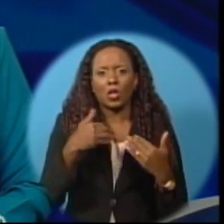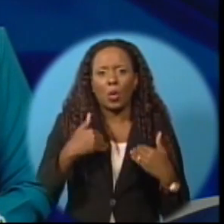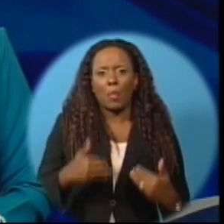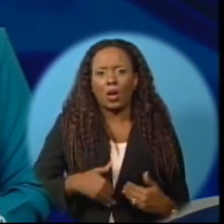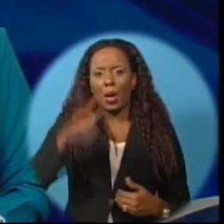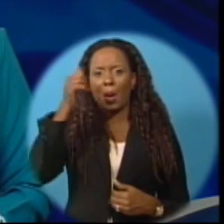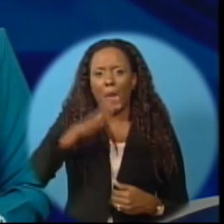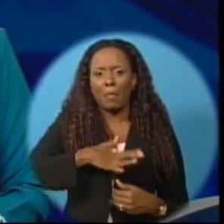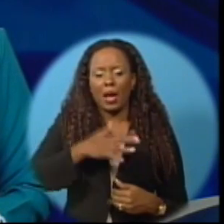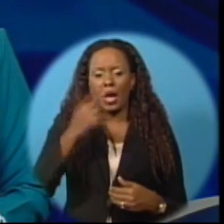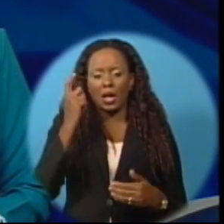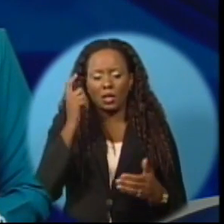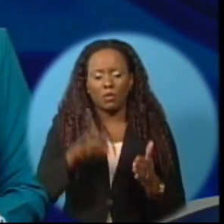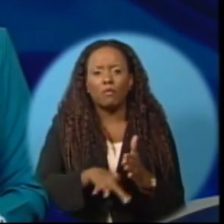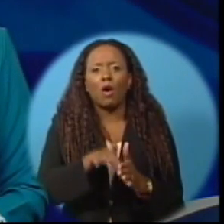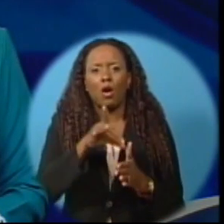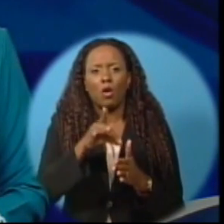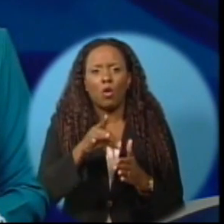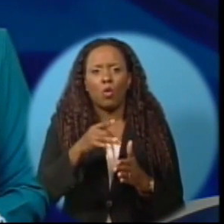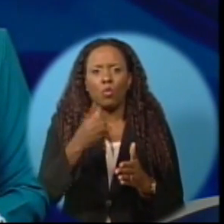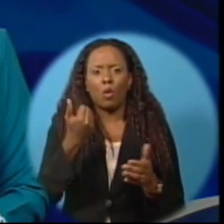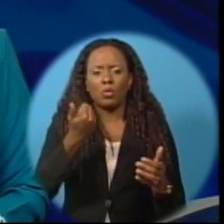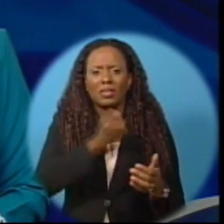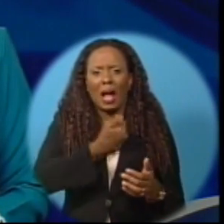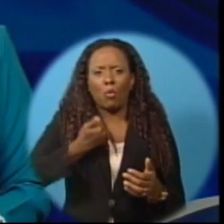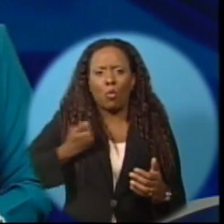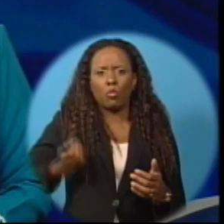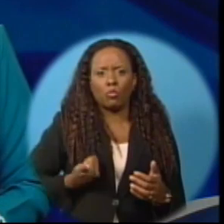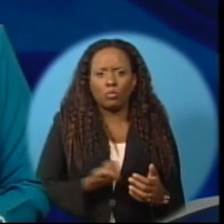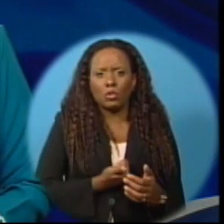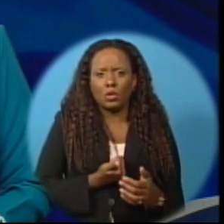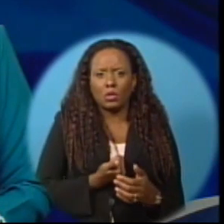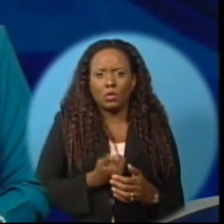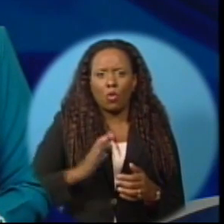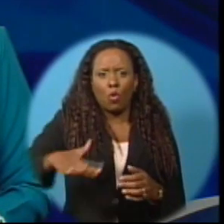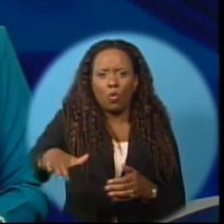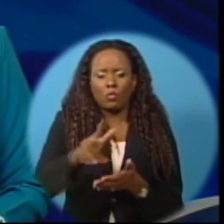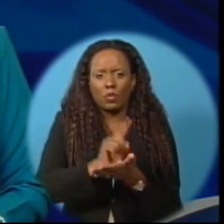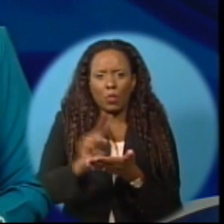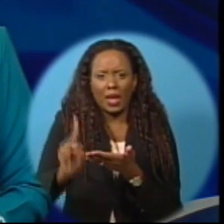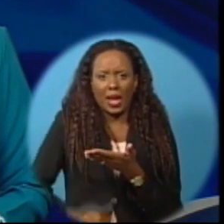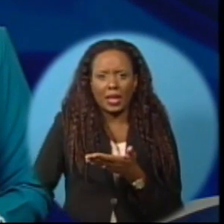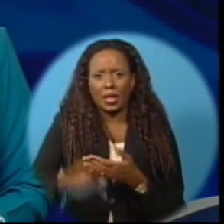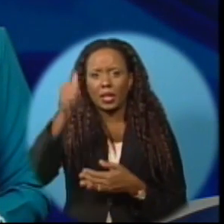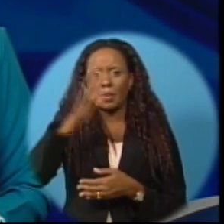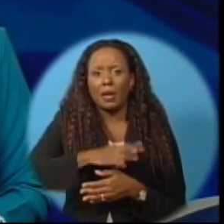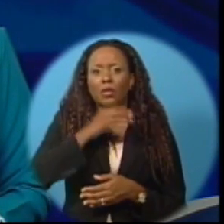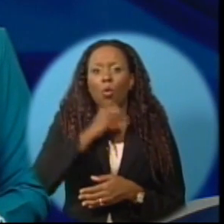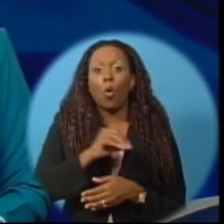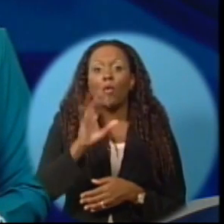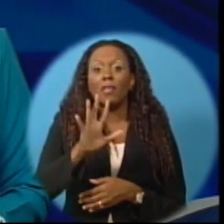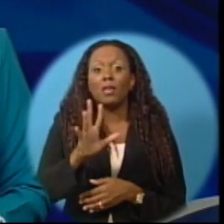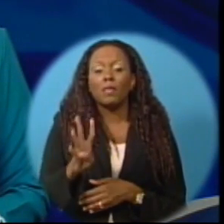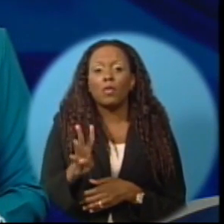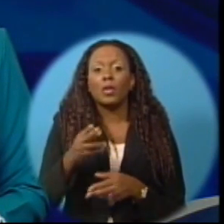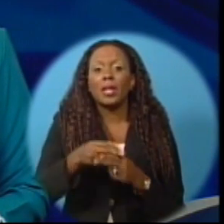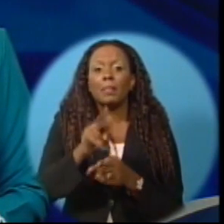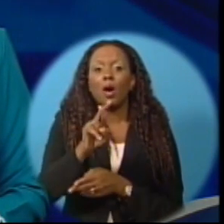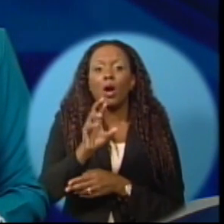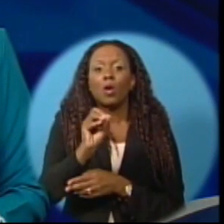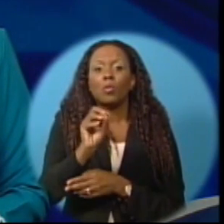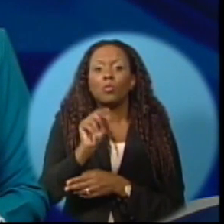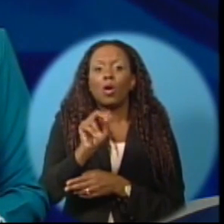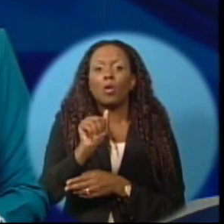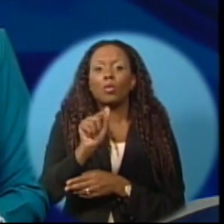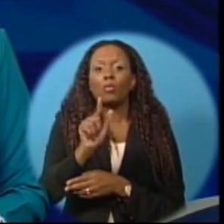with multiple stab wounds in Bridgetown over the weekend. Lawmen say it is that of 54-year-old Ronald Rupert